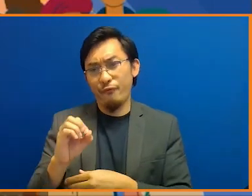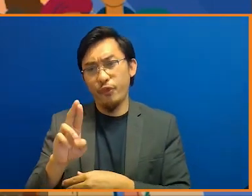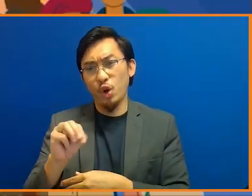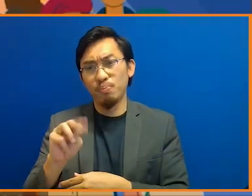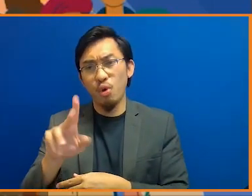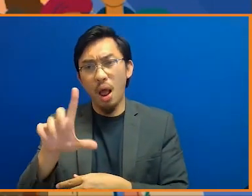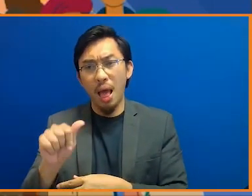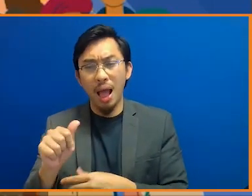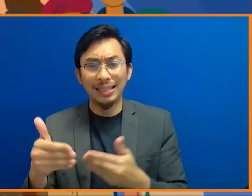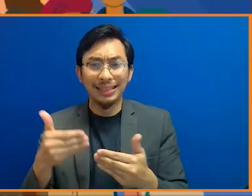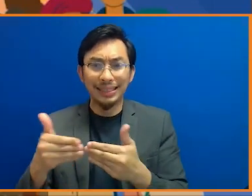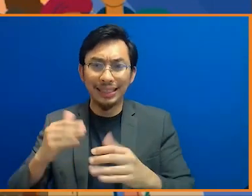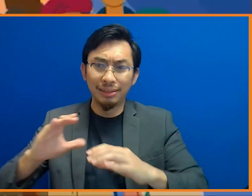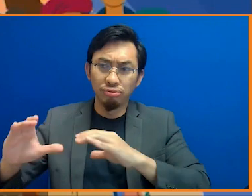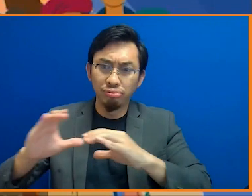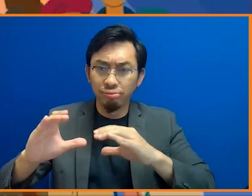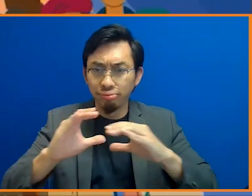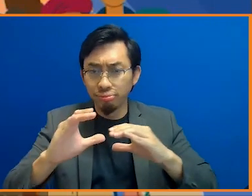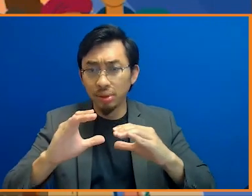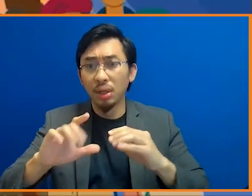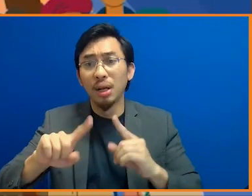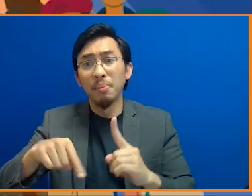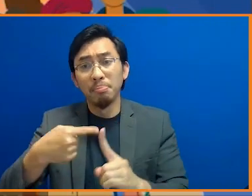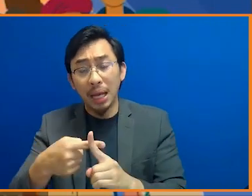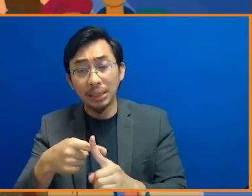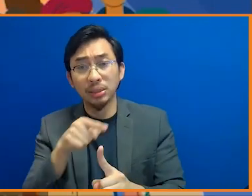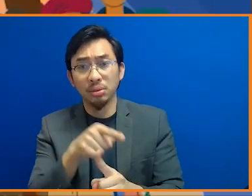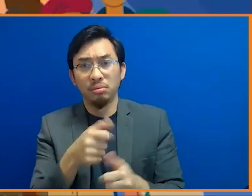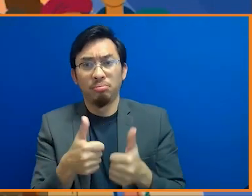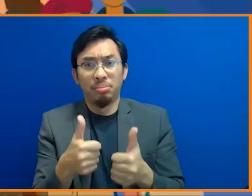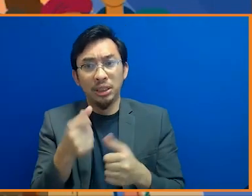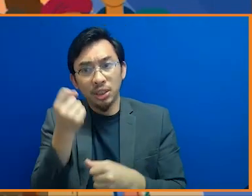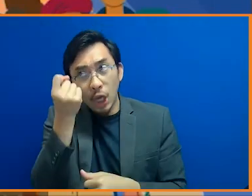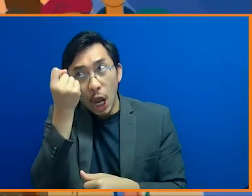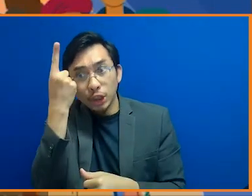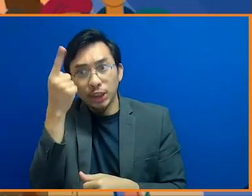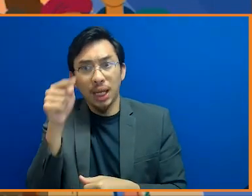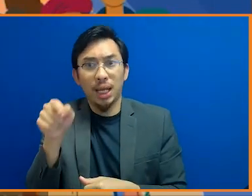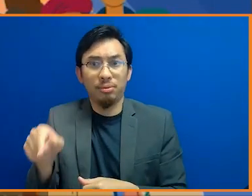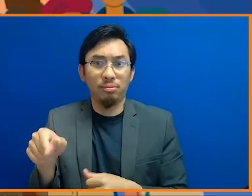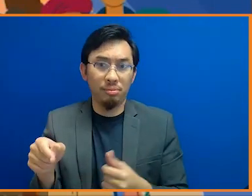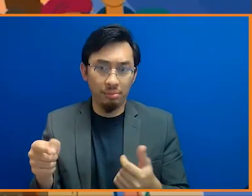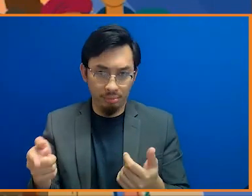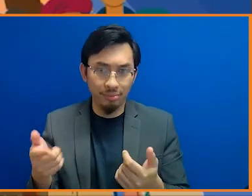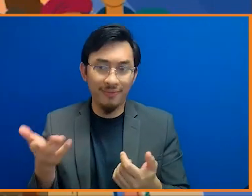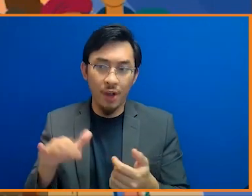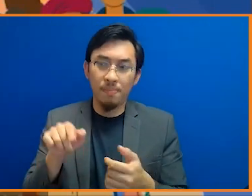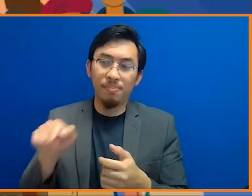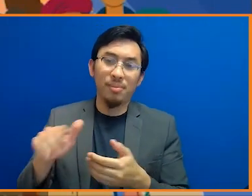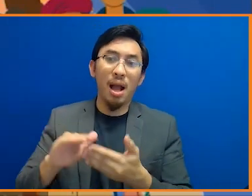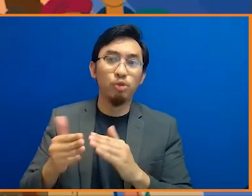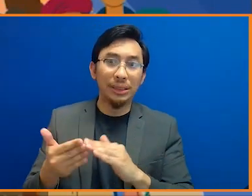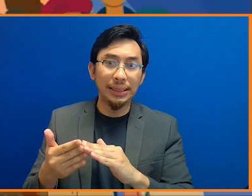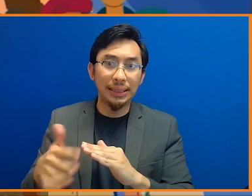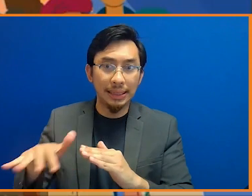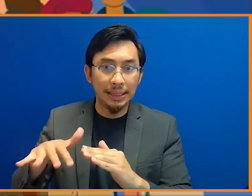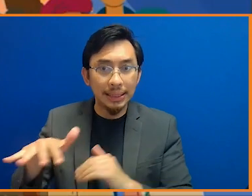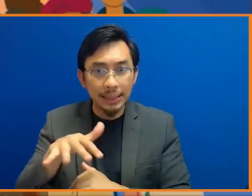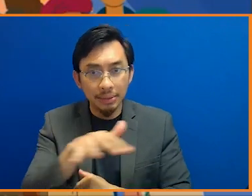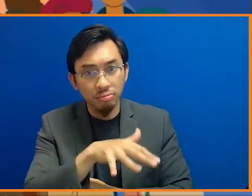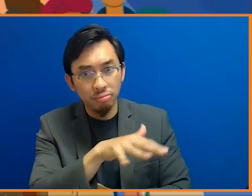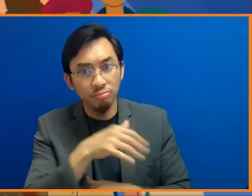to communicate and also to get a better understanding from the